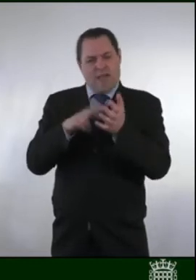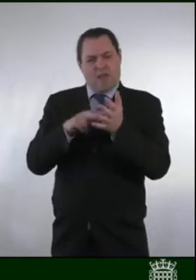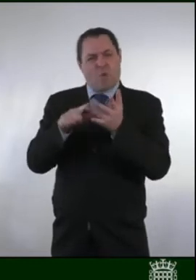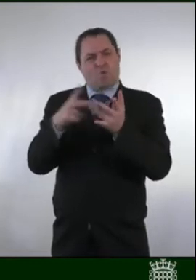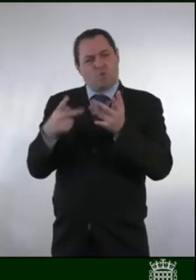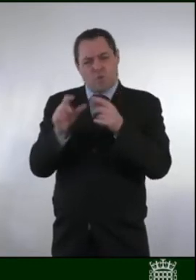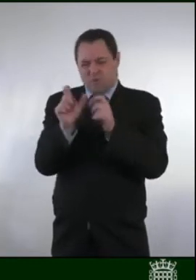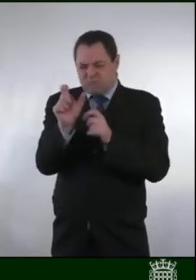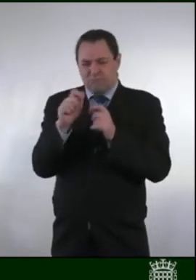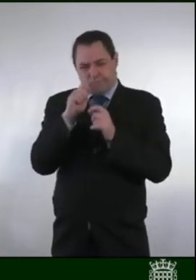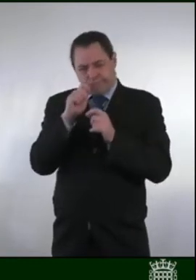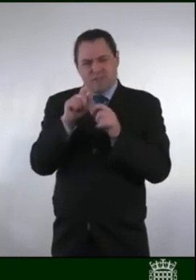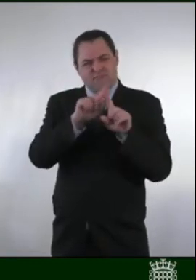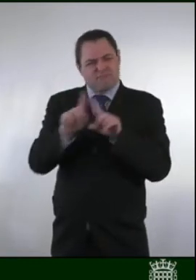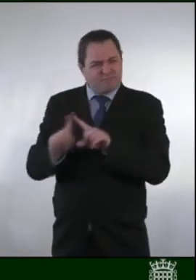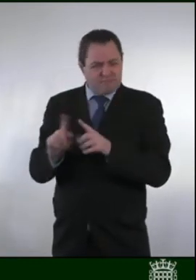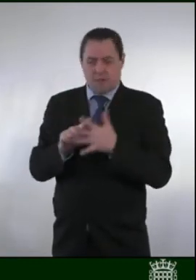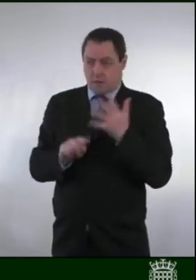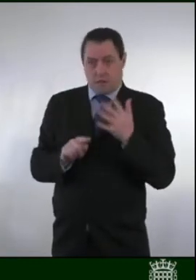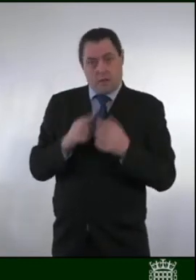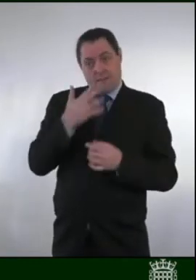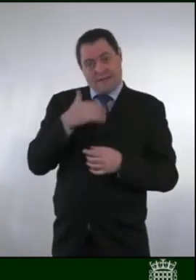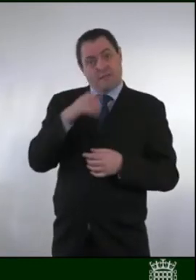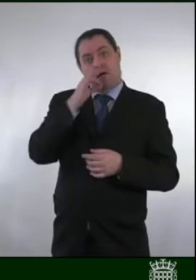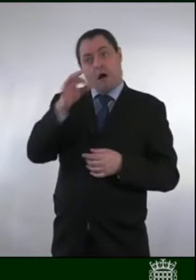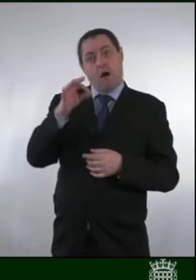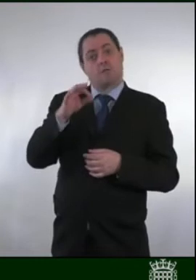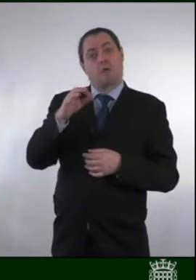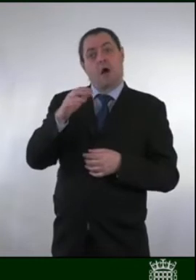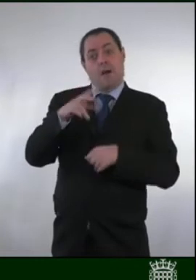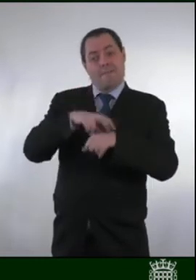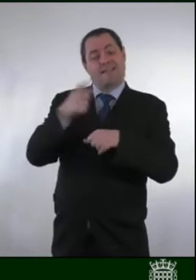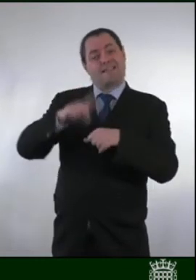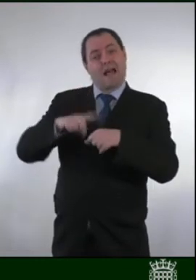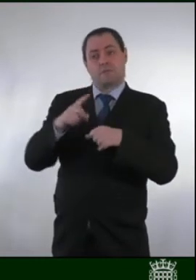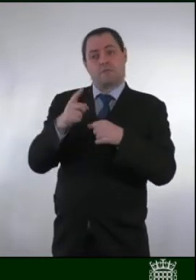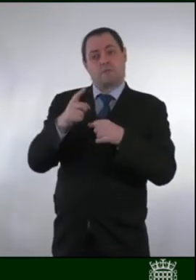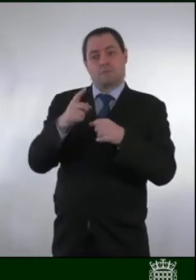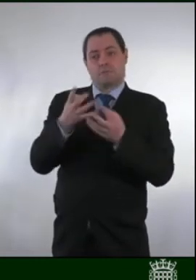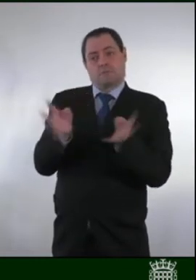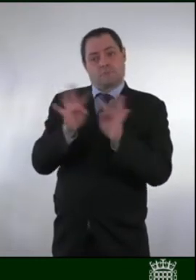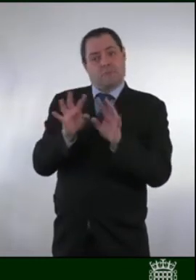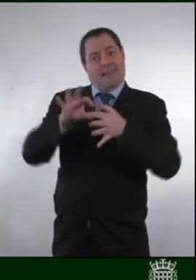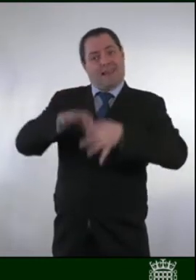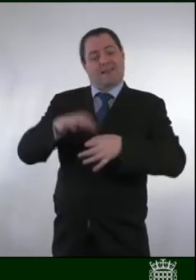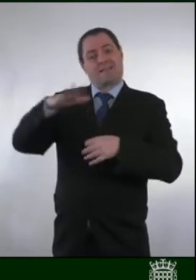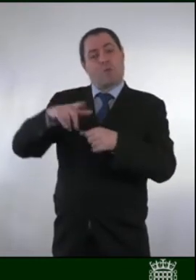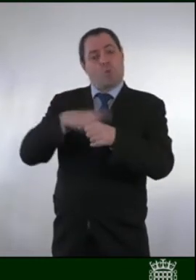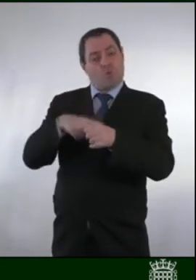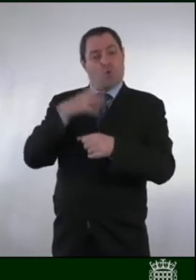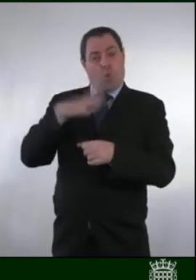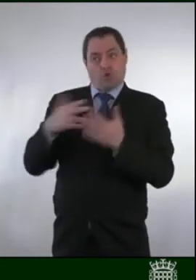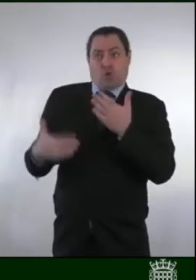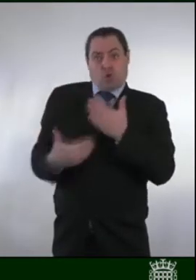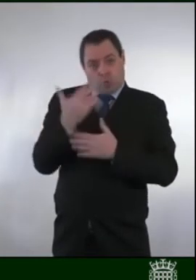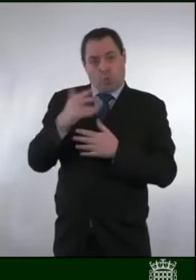and call on the Labour Police and Crime Commissioner for South Yorkshire to restore a police presence and even reopen a police station on Dillington High